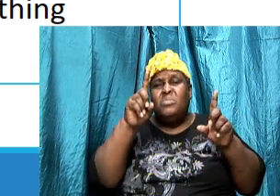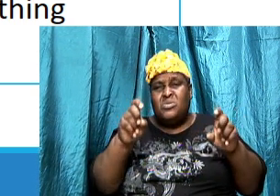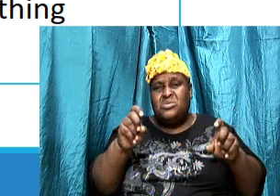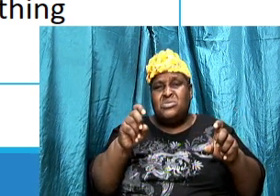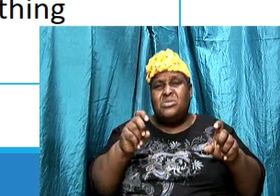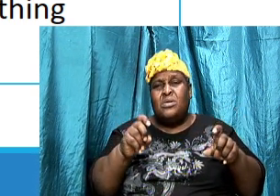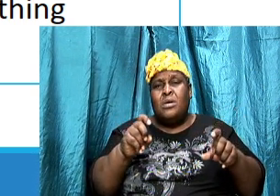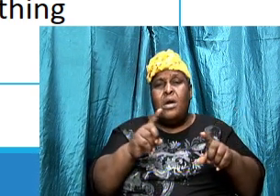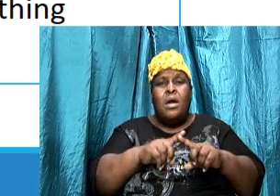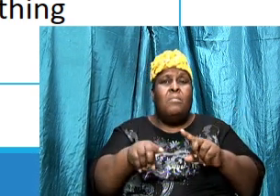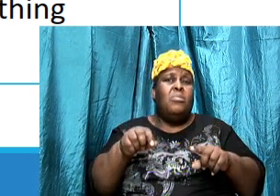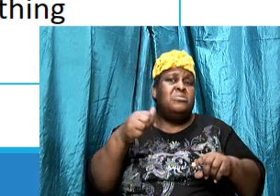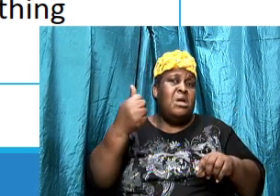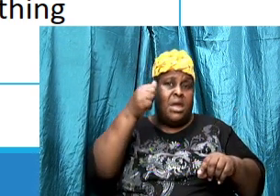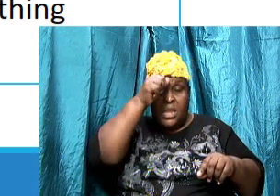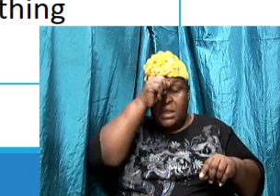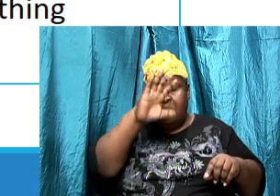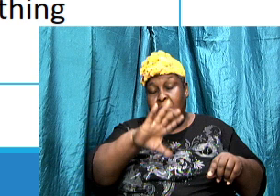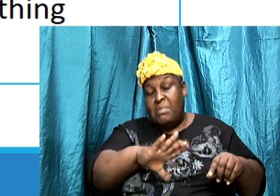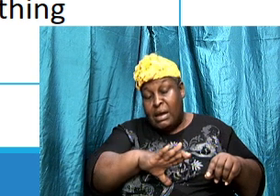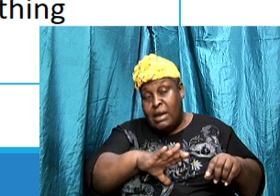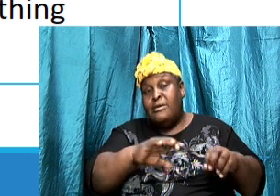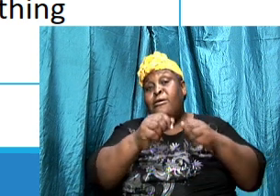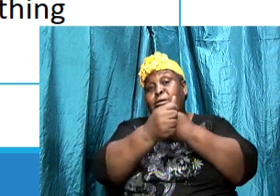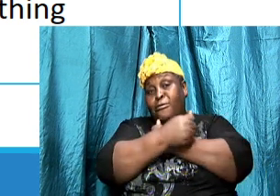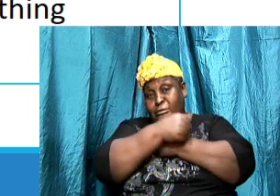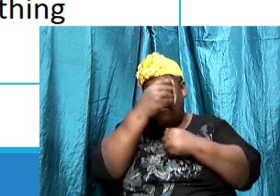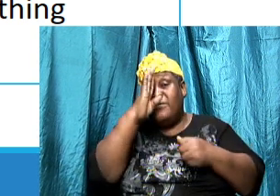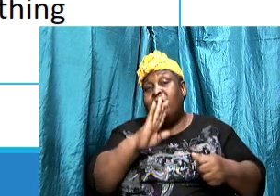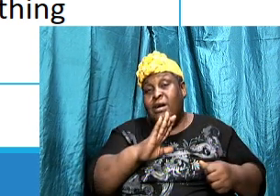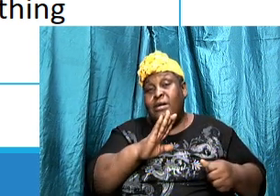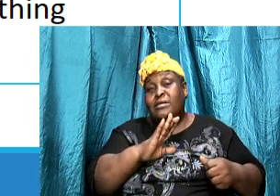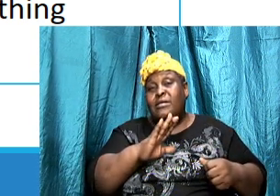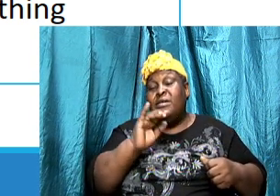to say, but if any man love God, he is known of God.